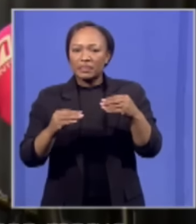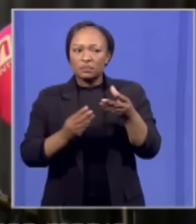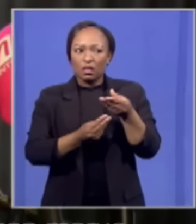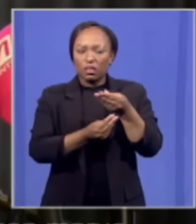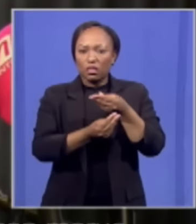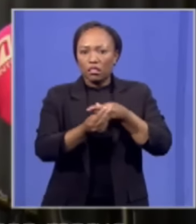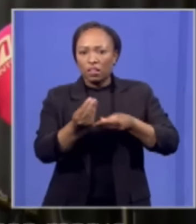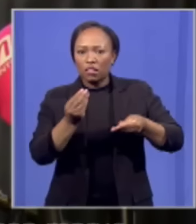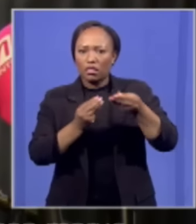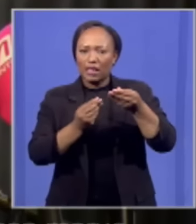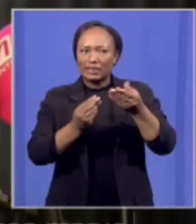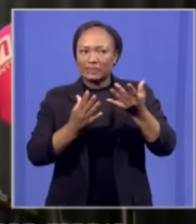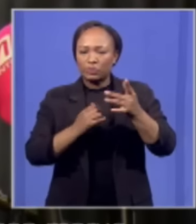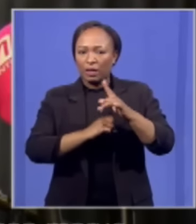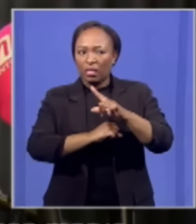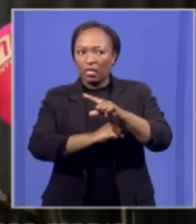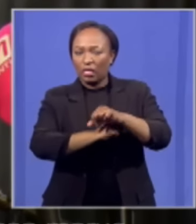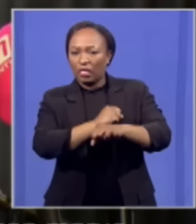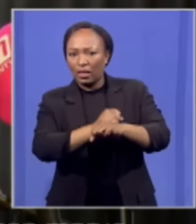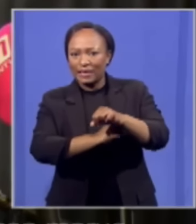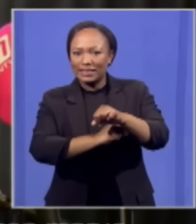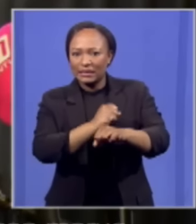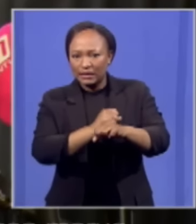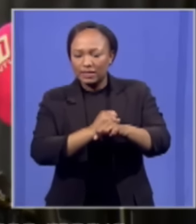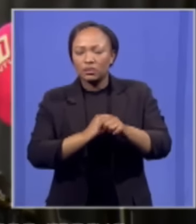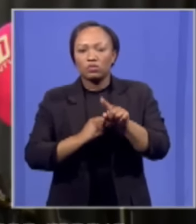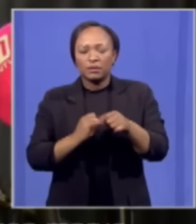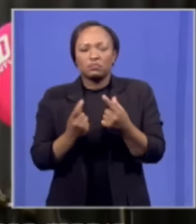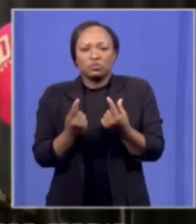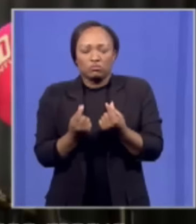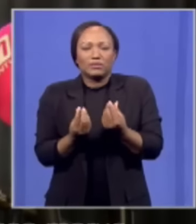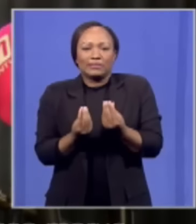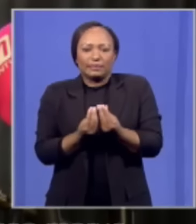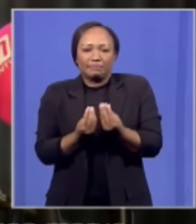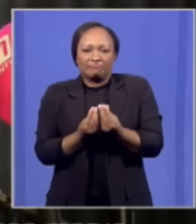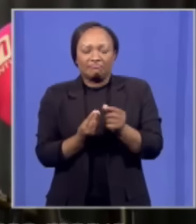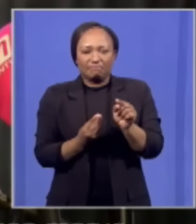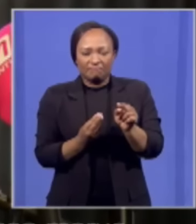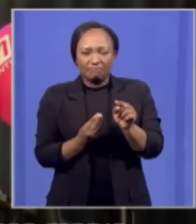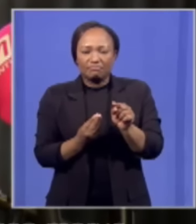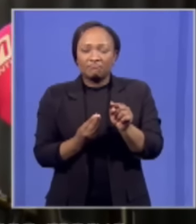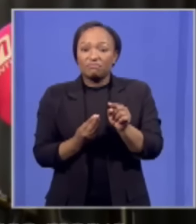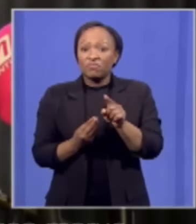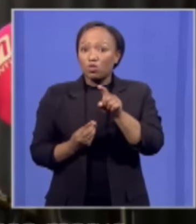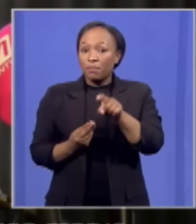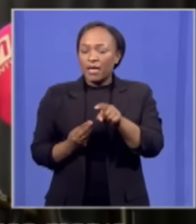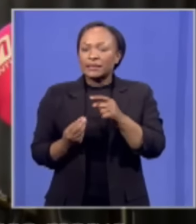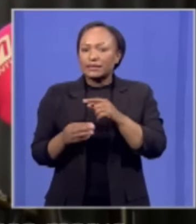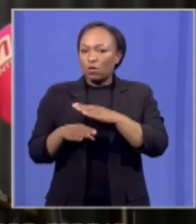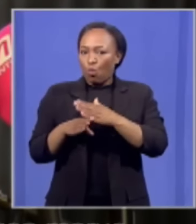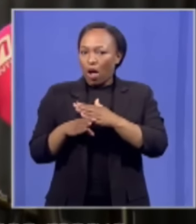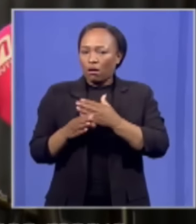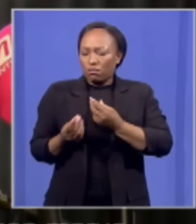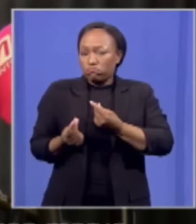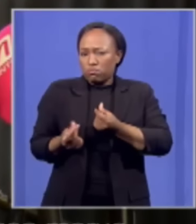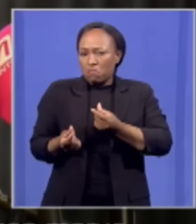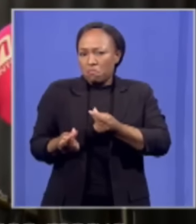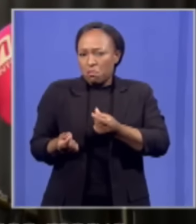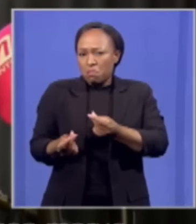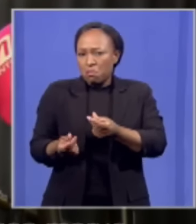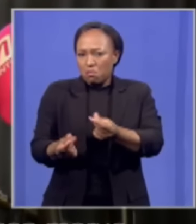requires that we should take action. We must therefore accelerate the pace